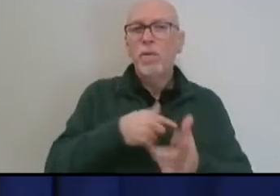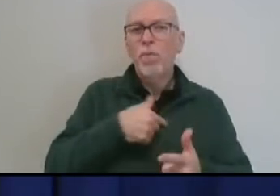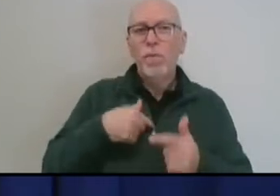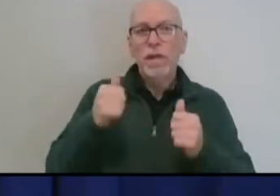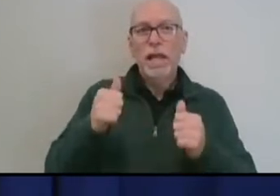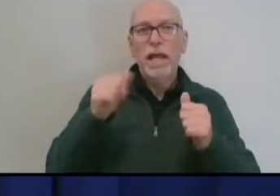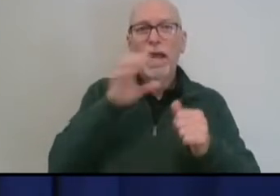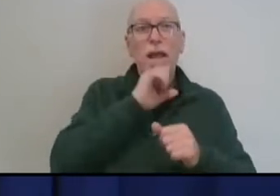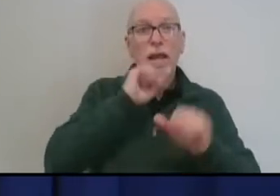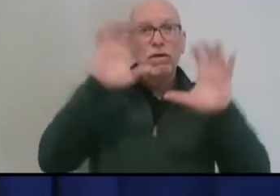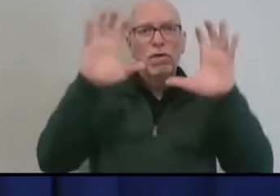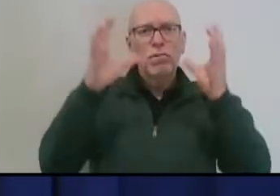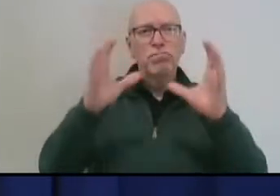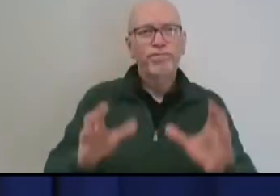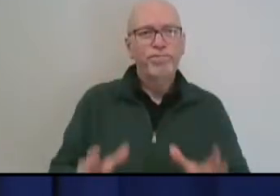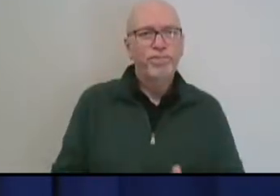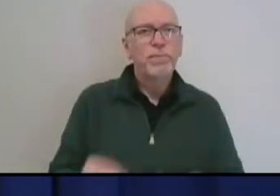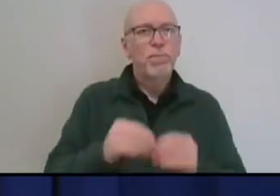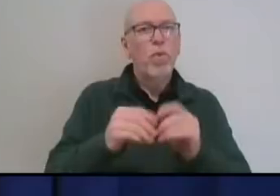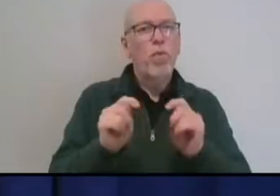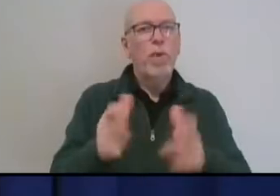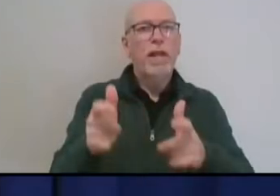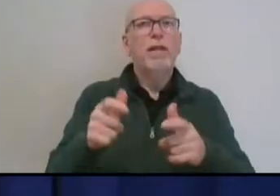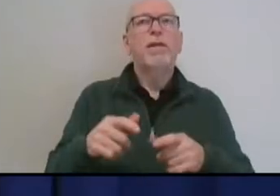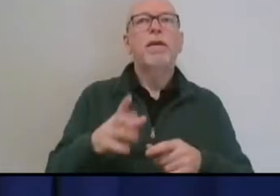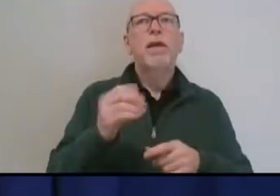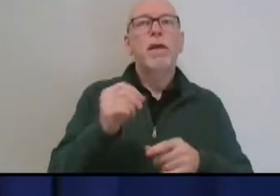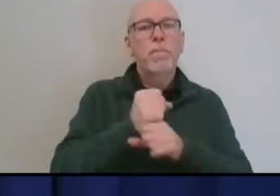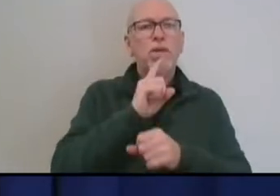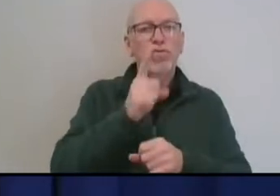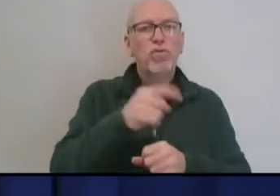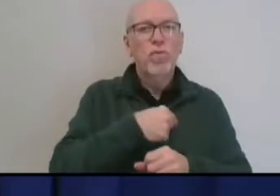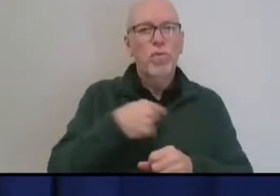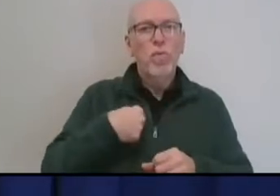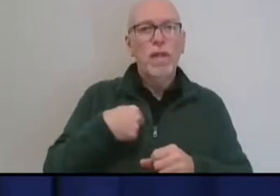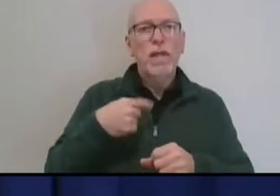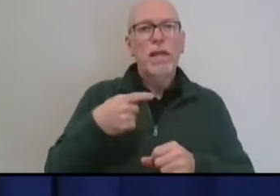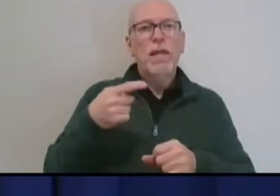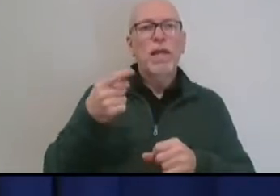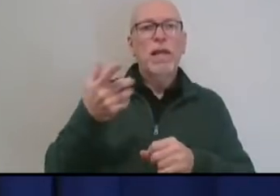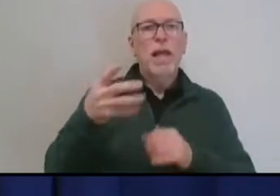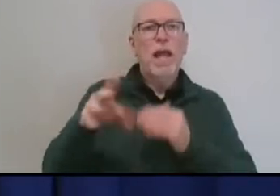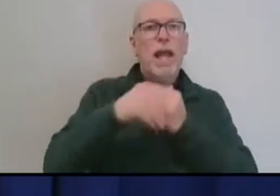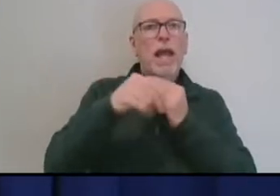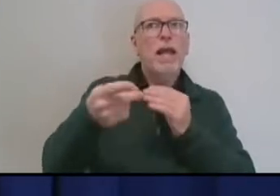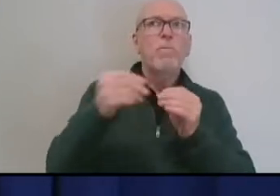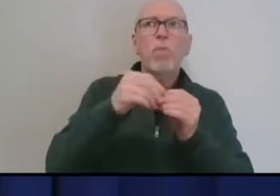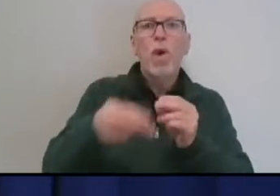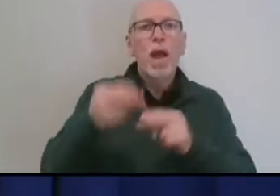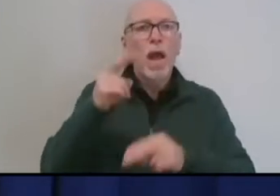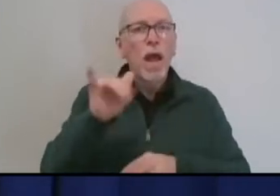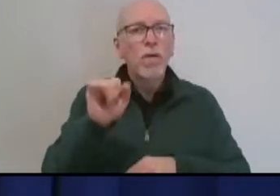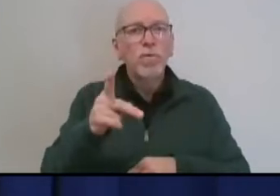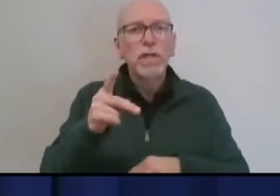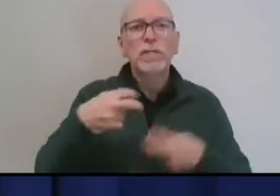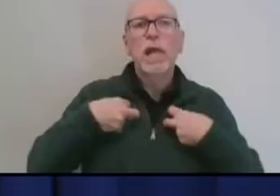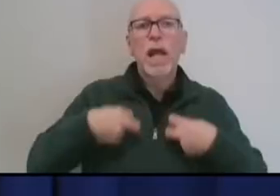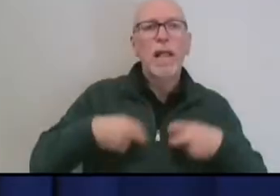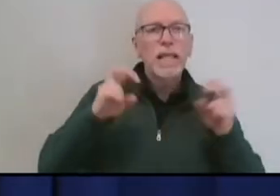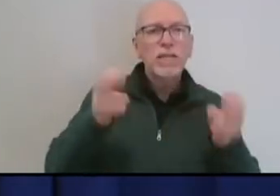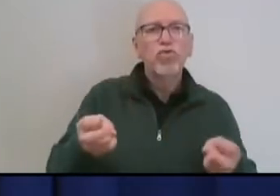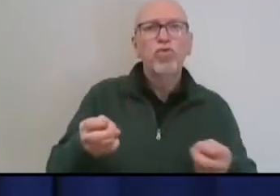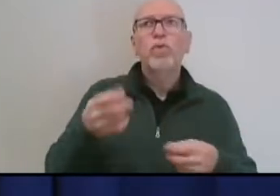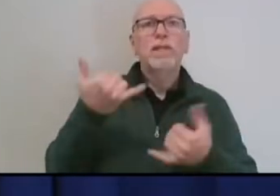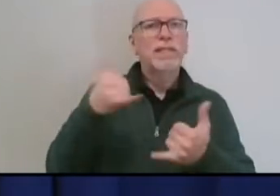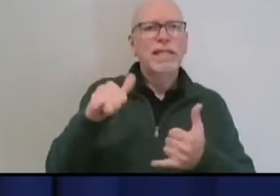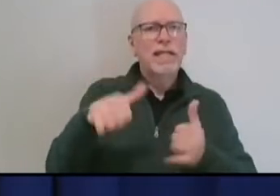a little bit more quickly and to make sure that we're going back and picking up other high-risk conditions or comorbidities that are still out